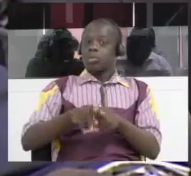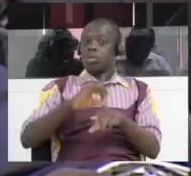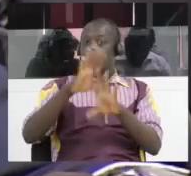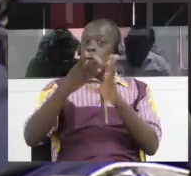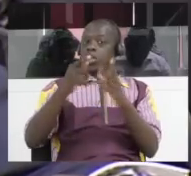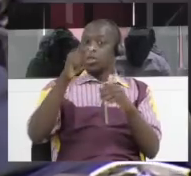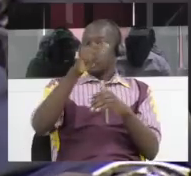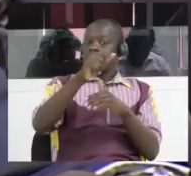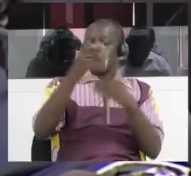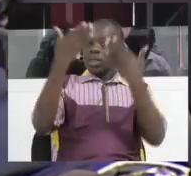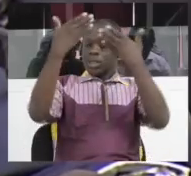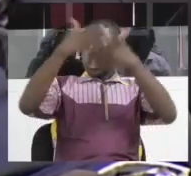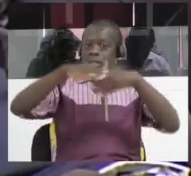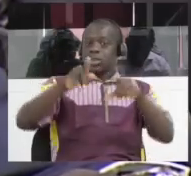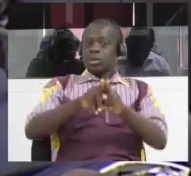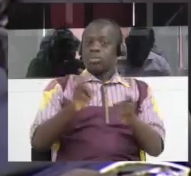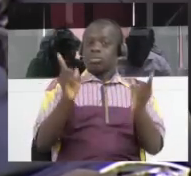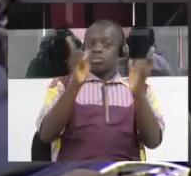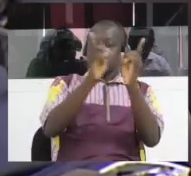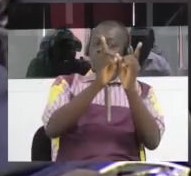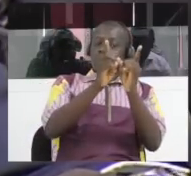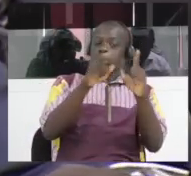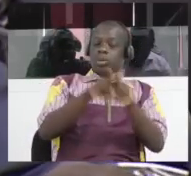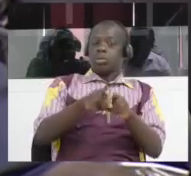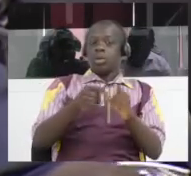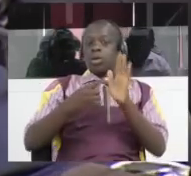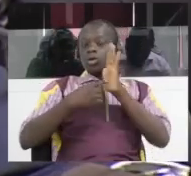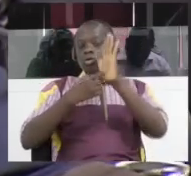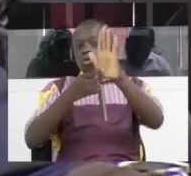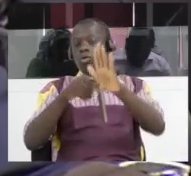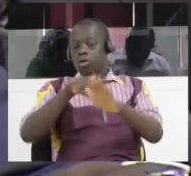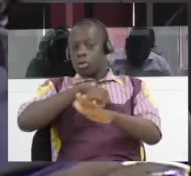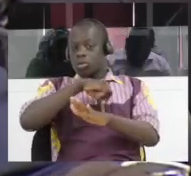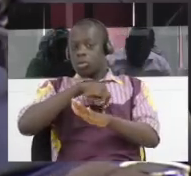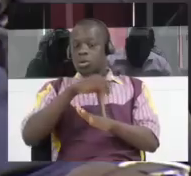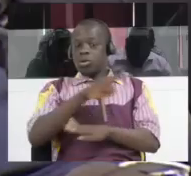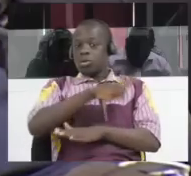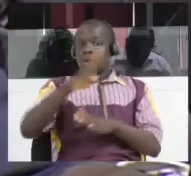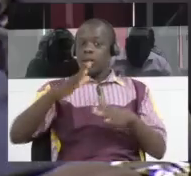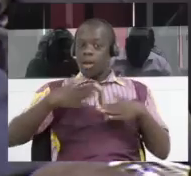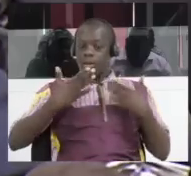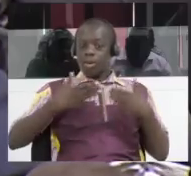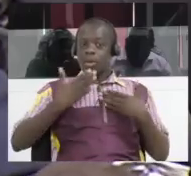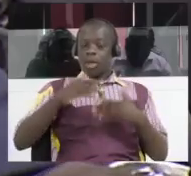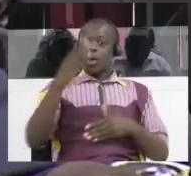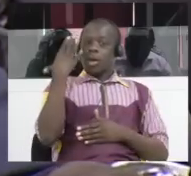have met together that night and expressed amongst themselves